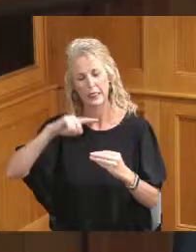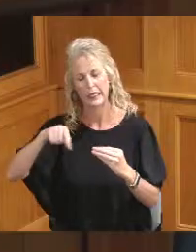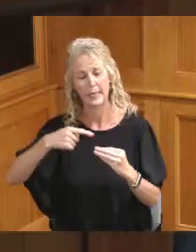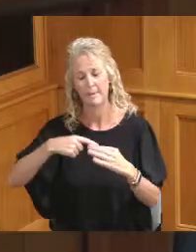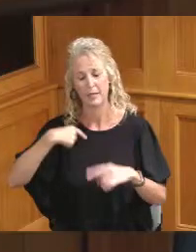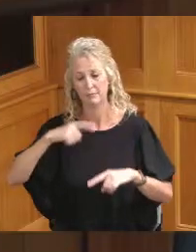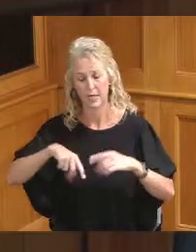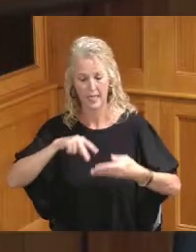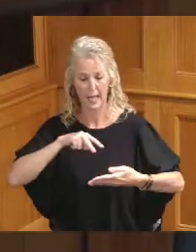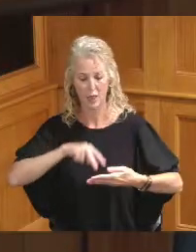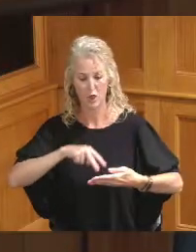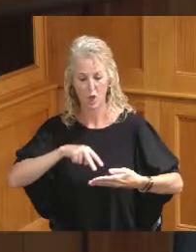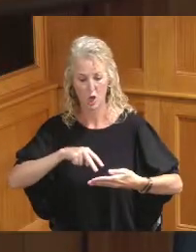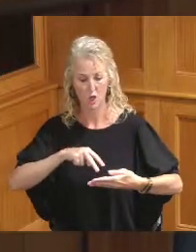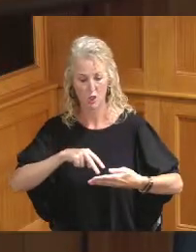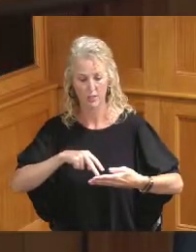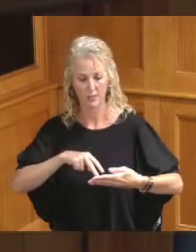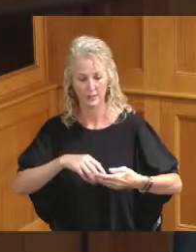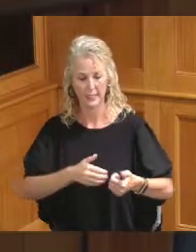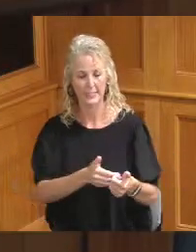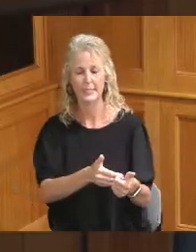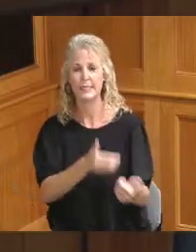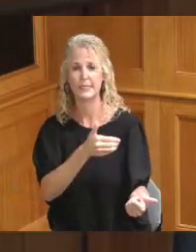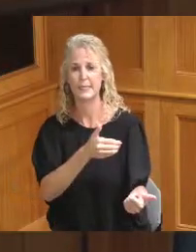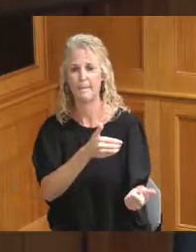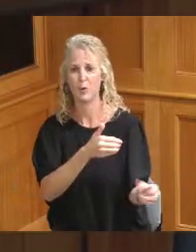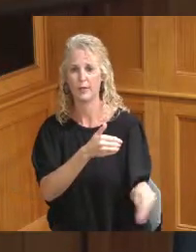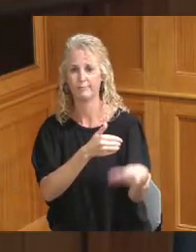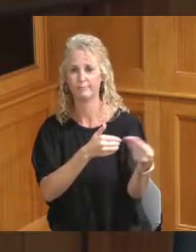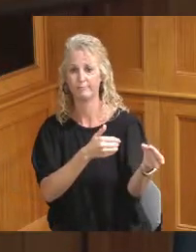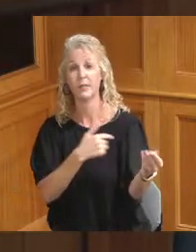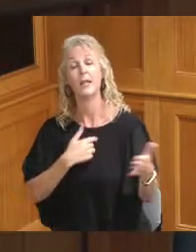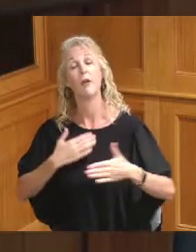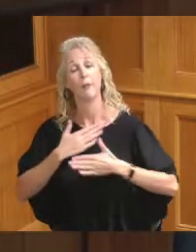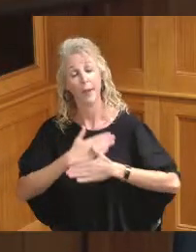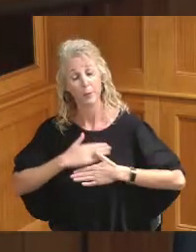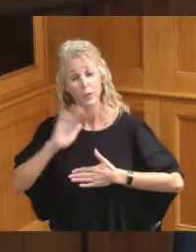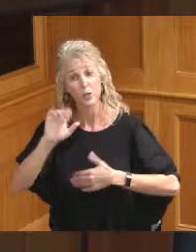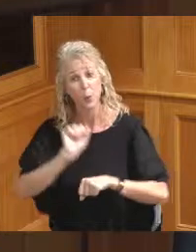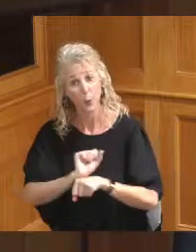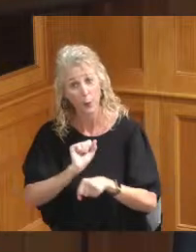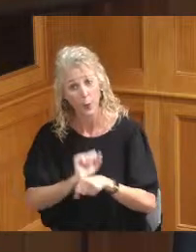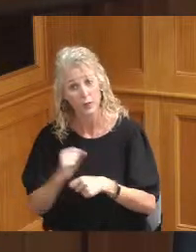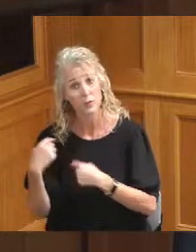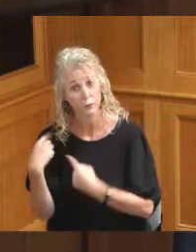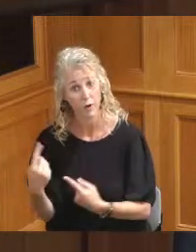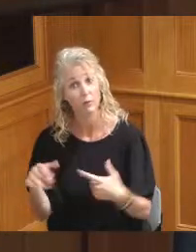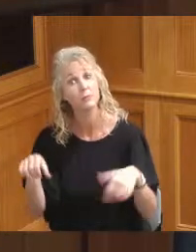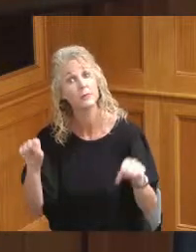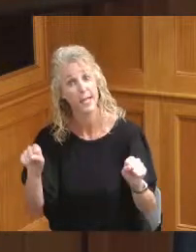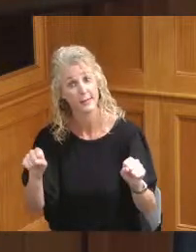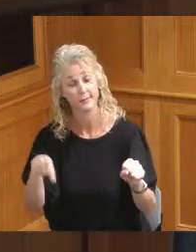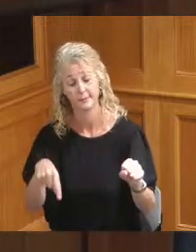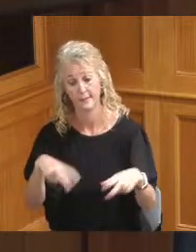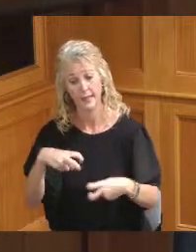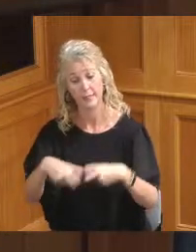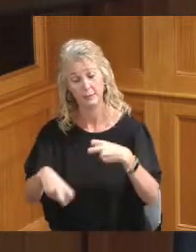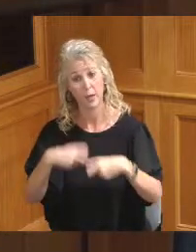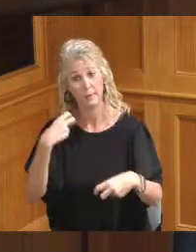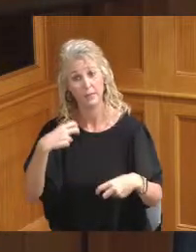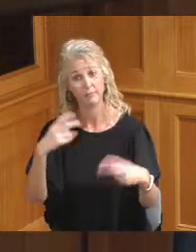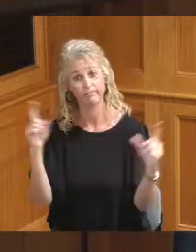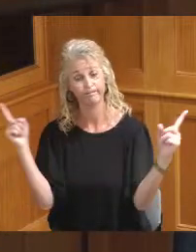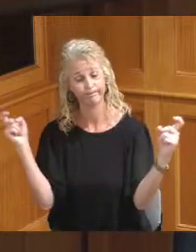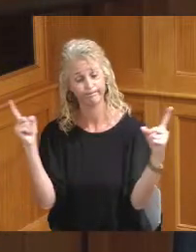I can't look at this in isolation. But I do appreciate you looking at it. It's a tough issue,